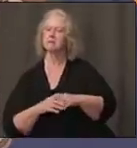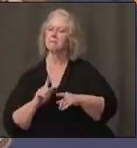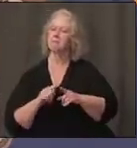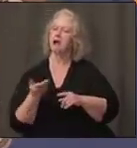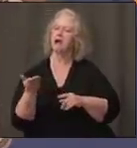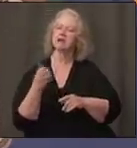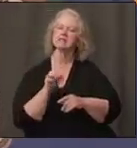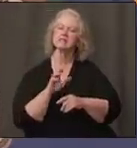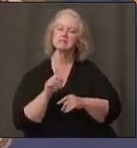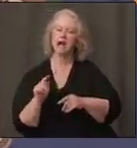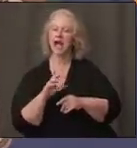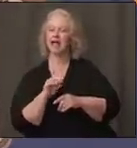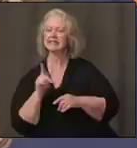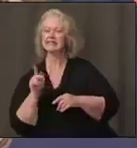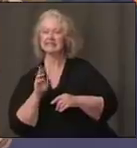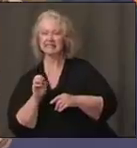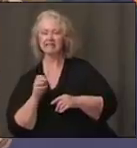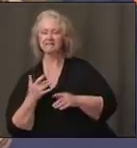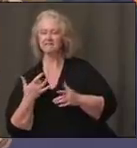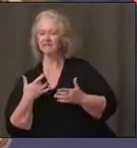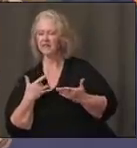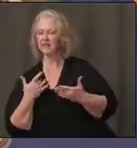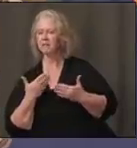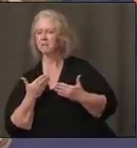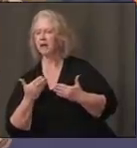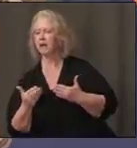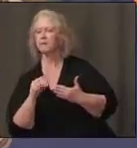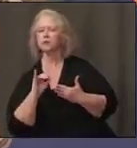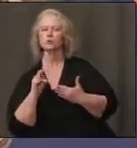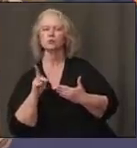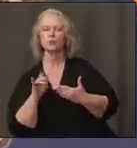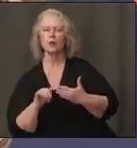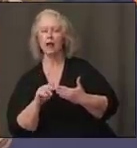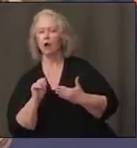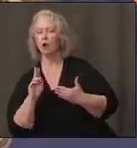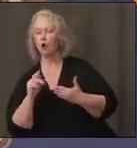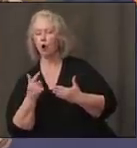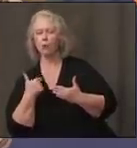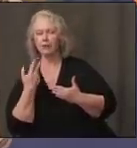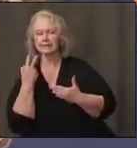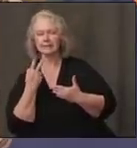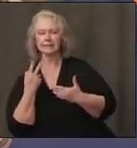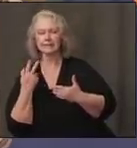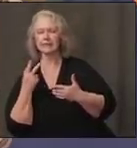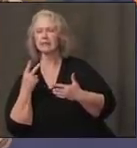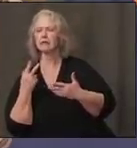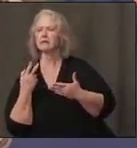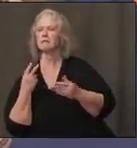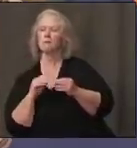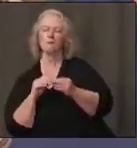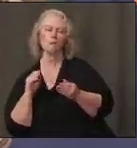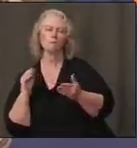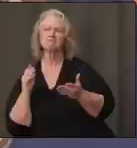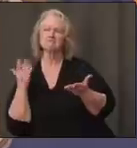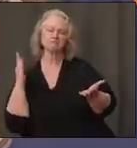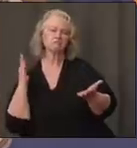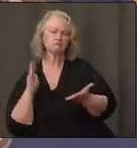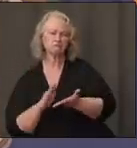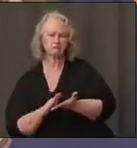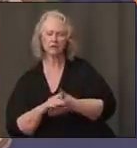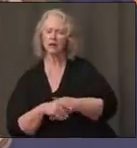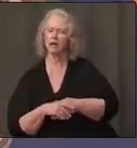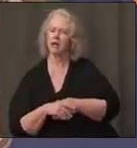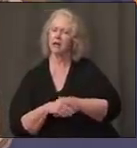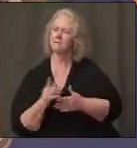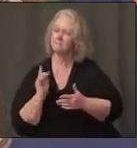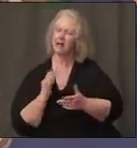maybe July, August, we may dissipate a little bit the nature of the infection rate. We've got a lot of capacity